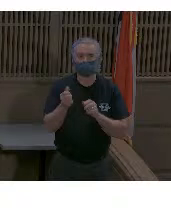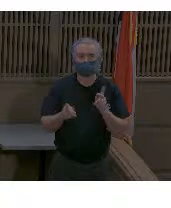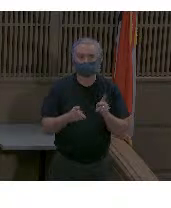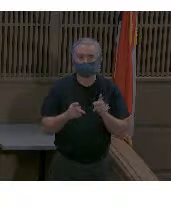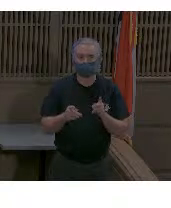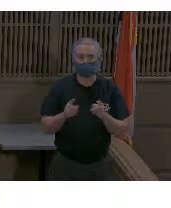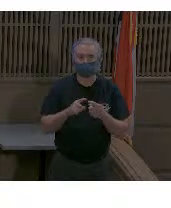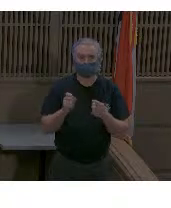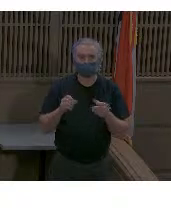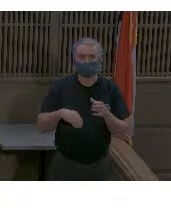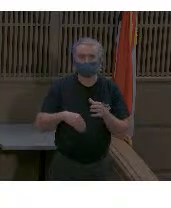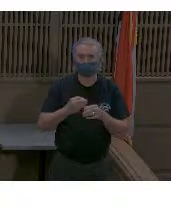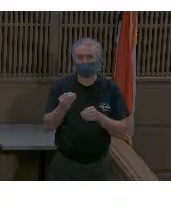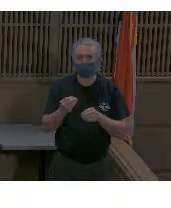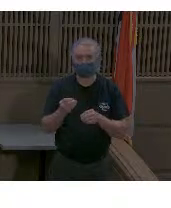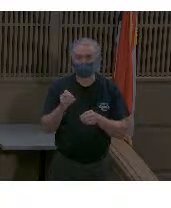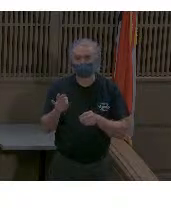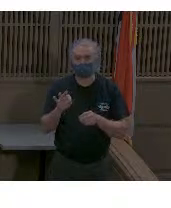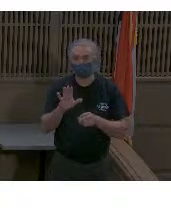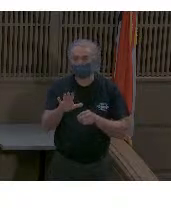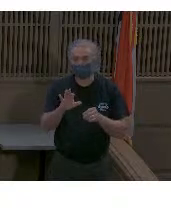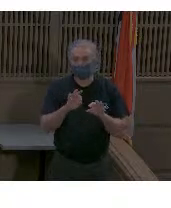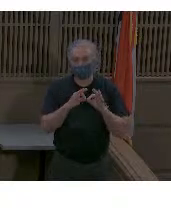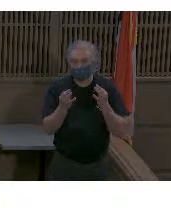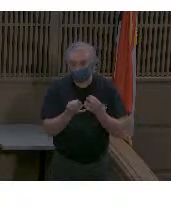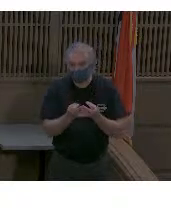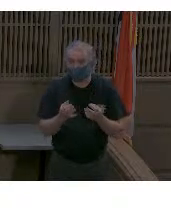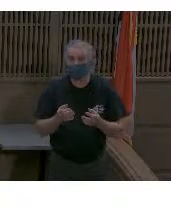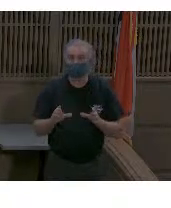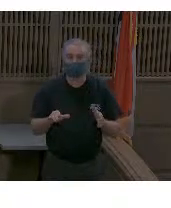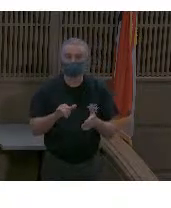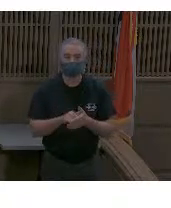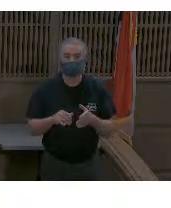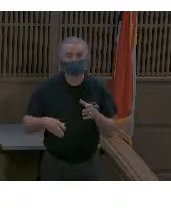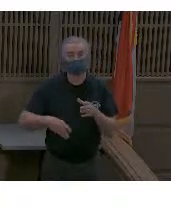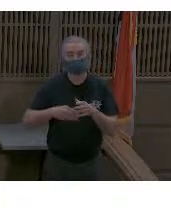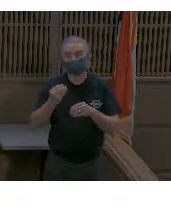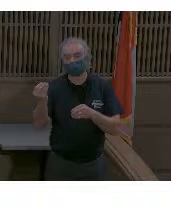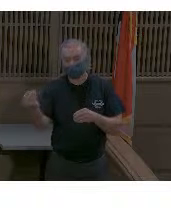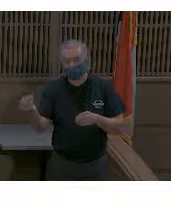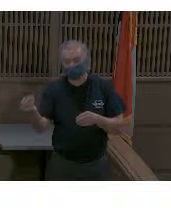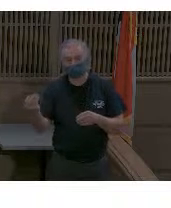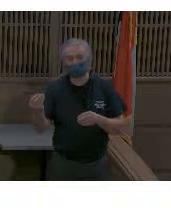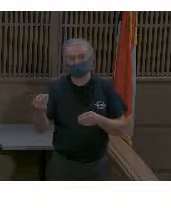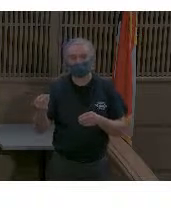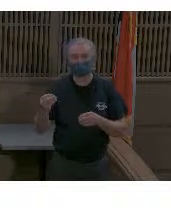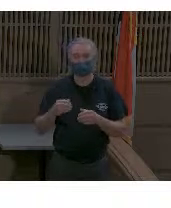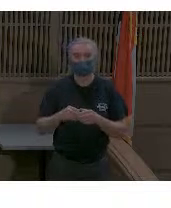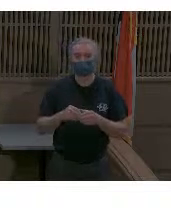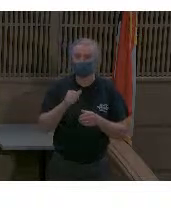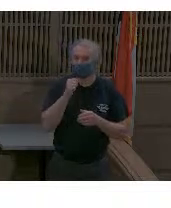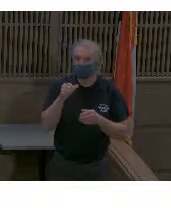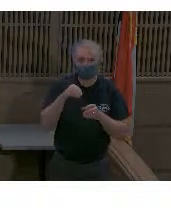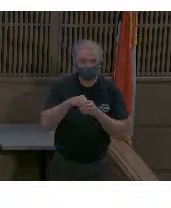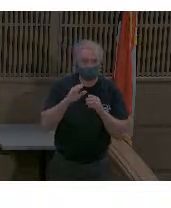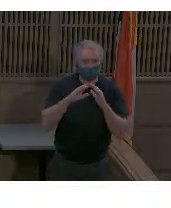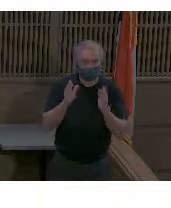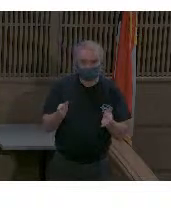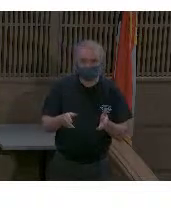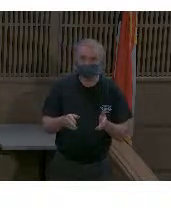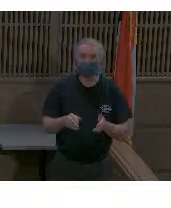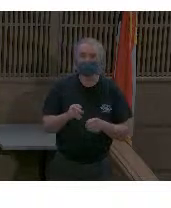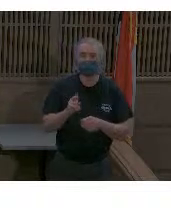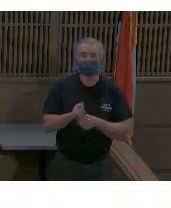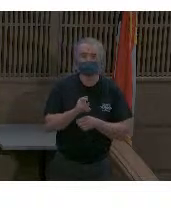your household, please do so outdoors. Stay 6 feet apart. Wear masks. Taking